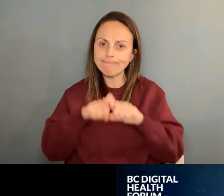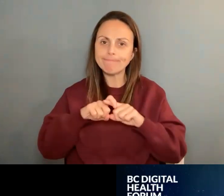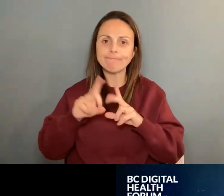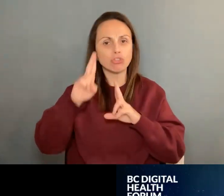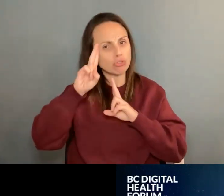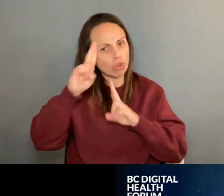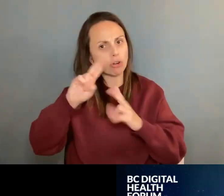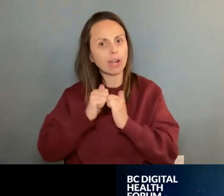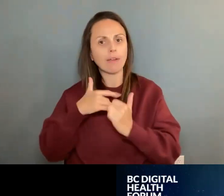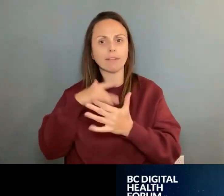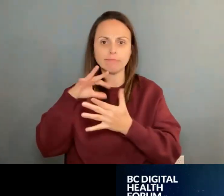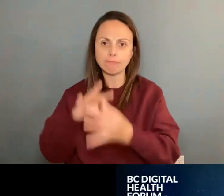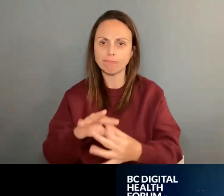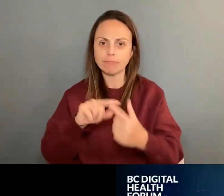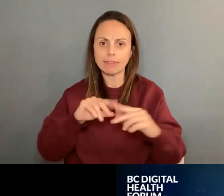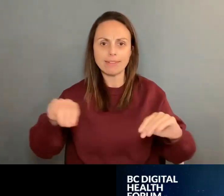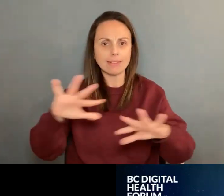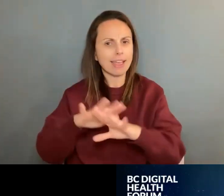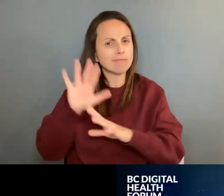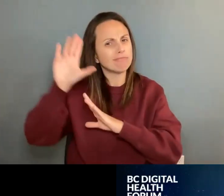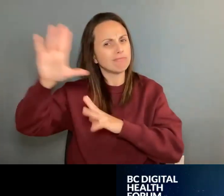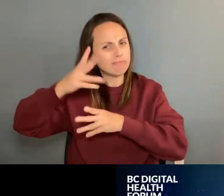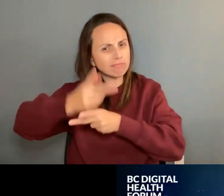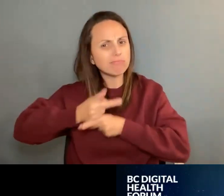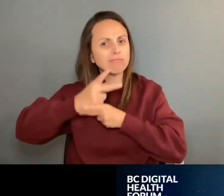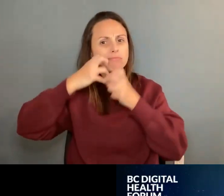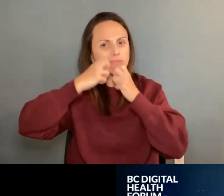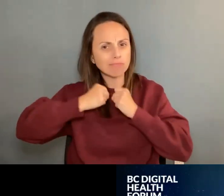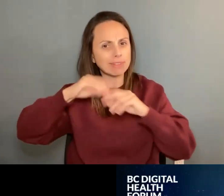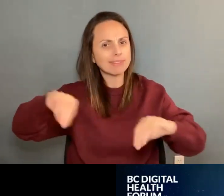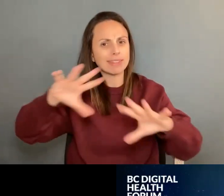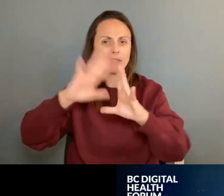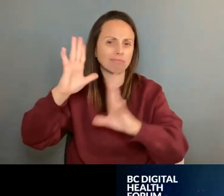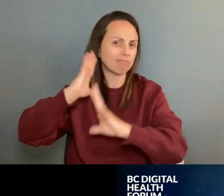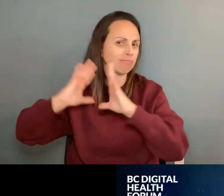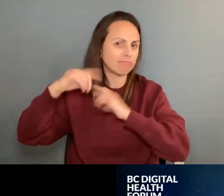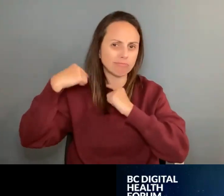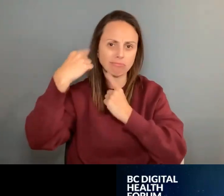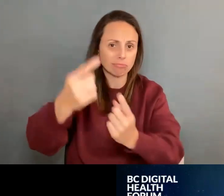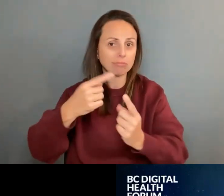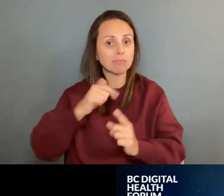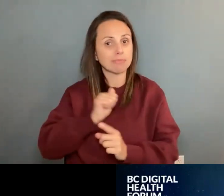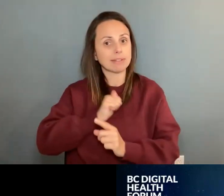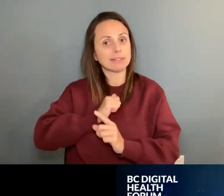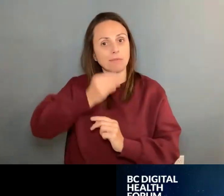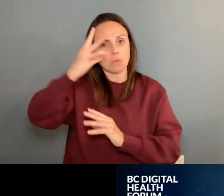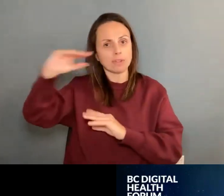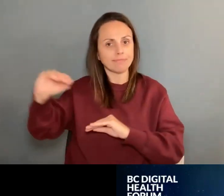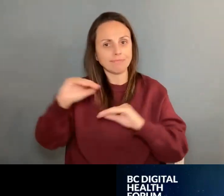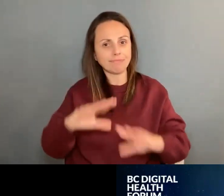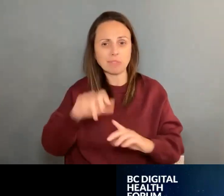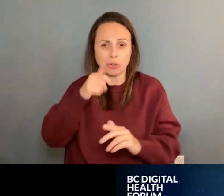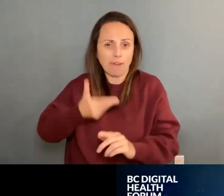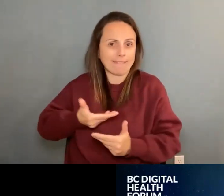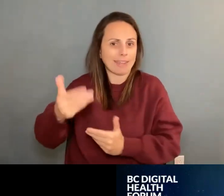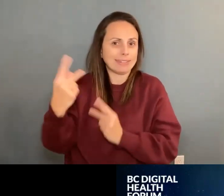to the land, their stewardship in caring for and nurturing these lands for all time. I myself am a white settler and an uninvited